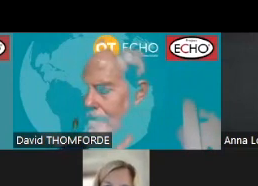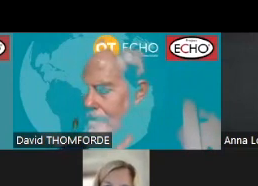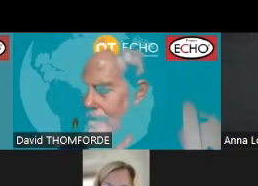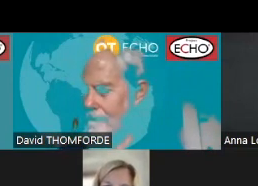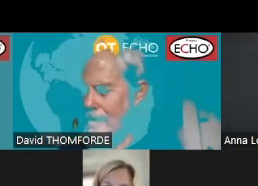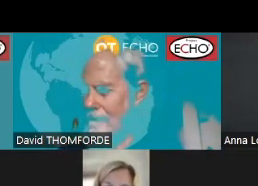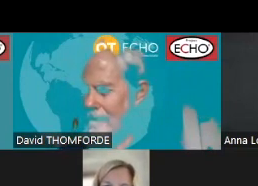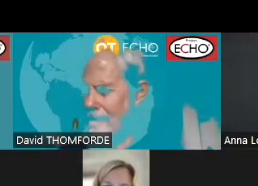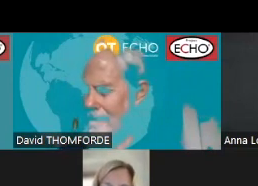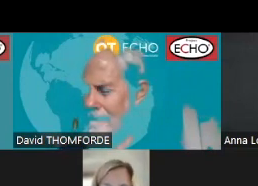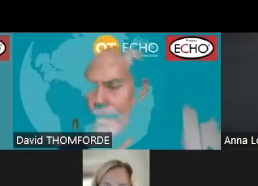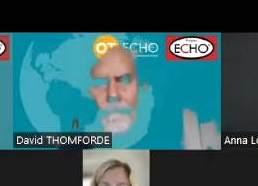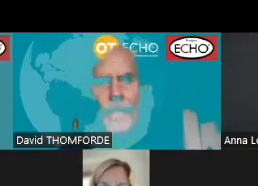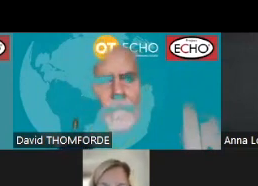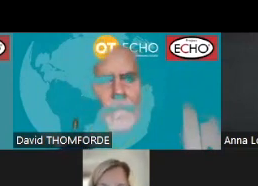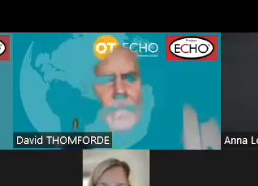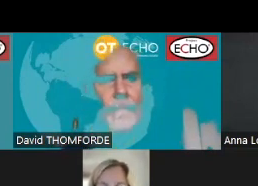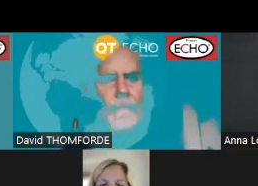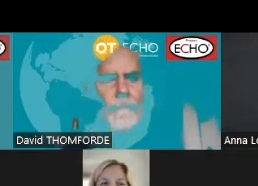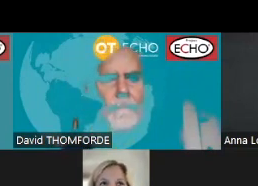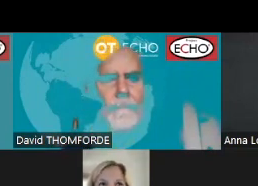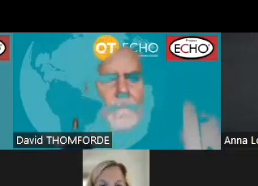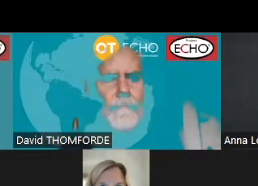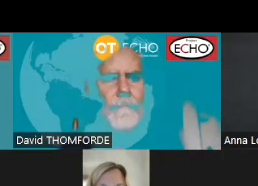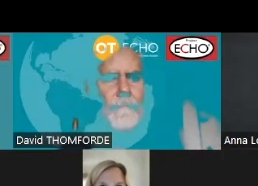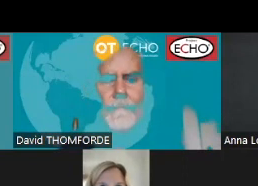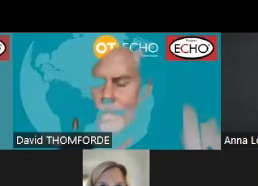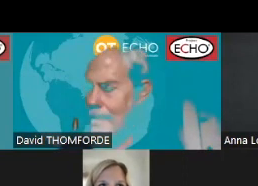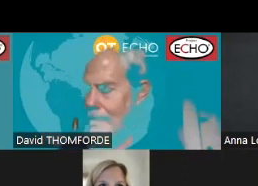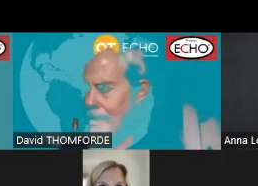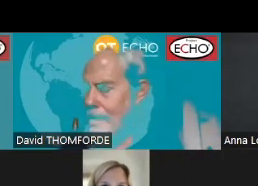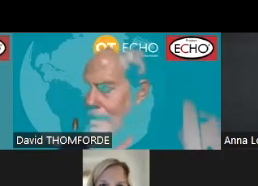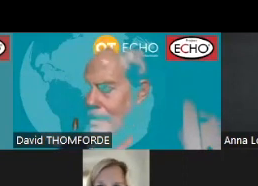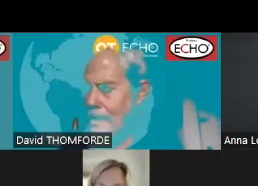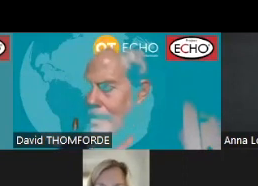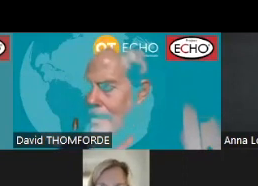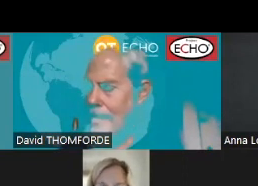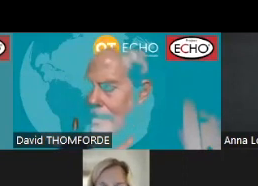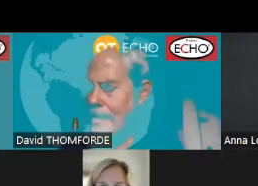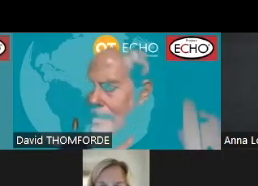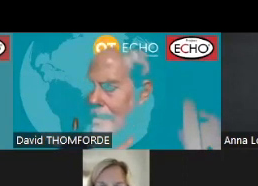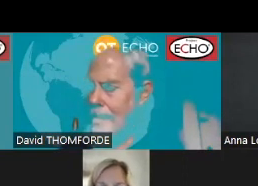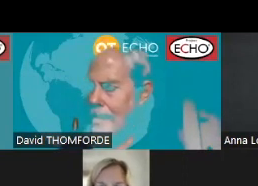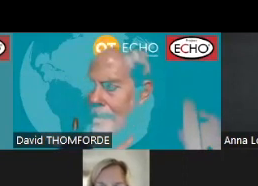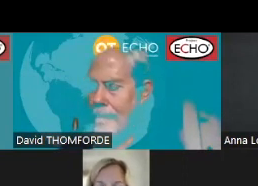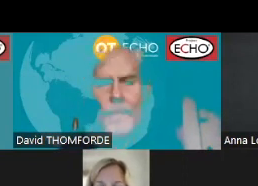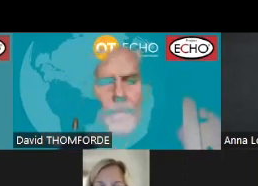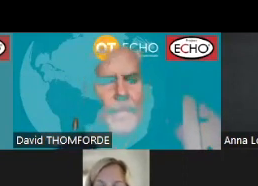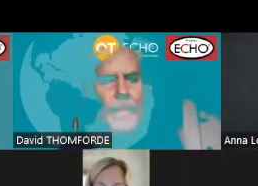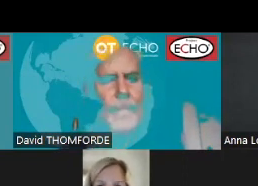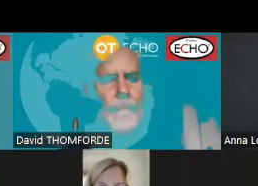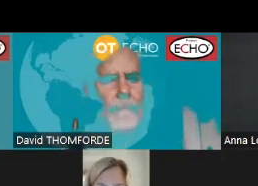on occupation-based, but also to really address working memory and inhibition. So some ideas that came up were related to